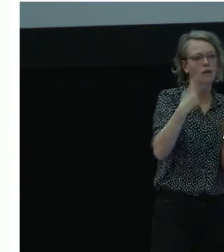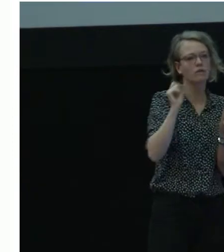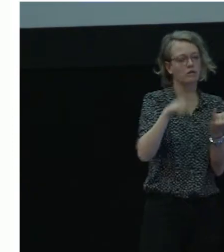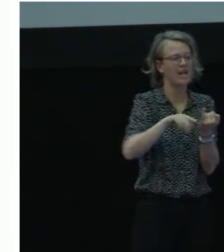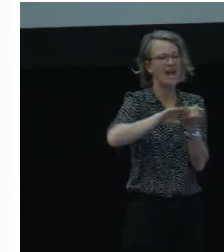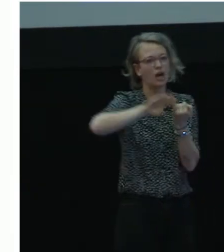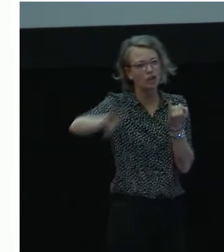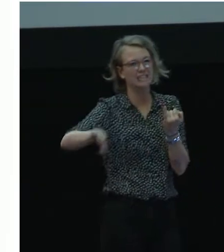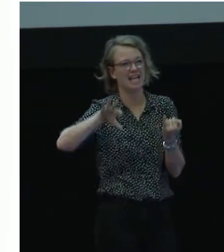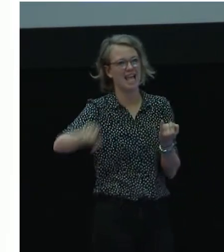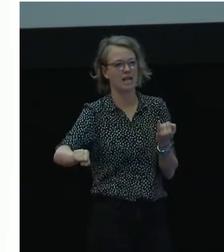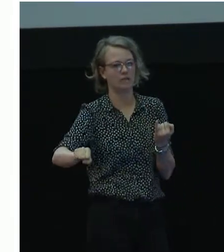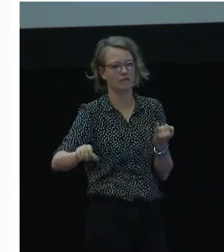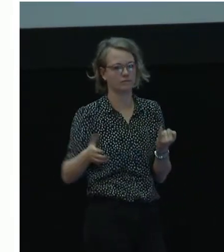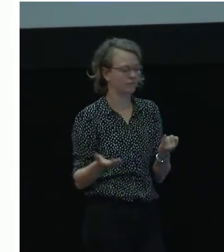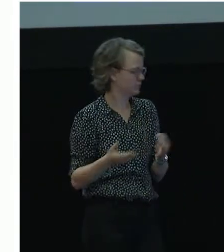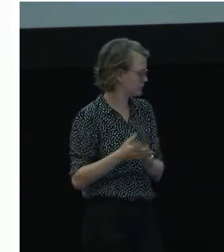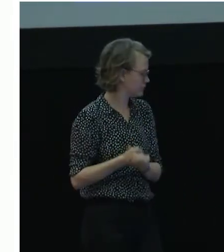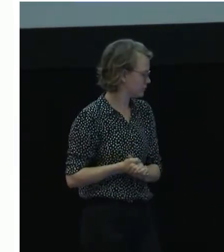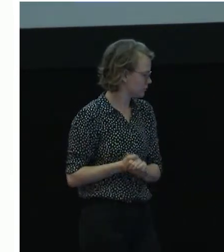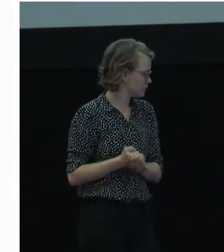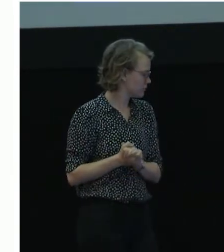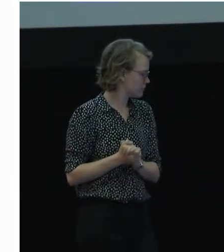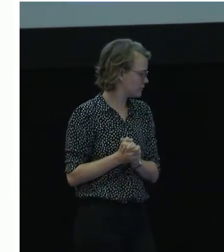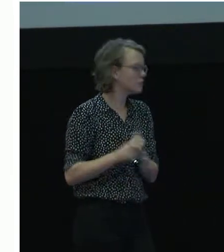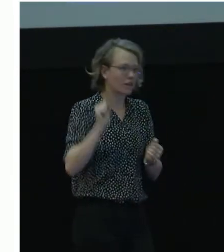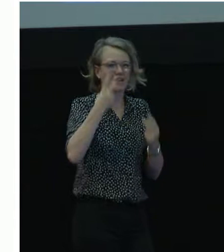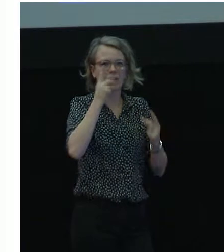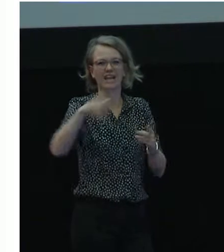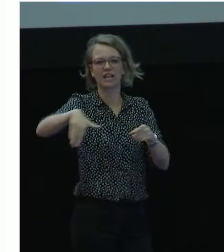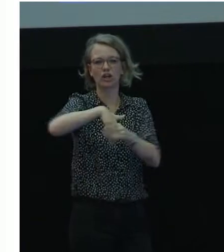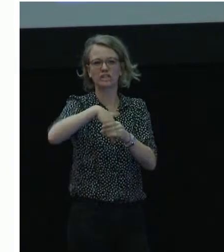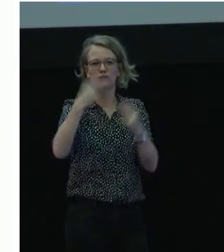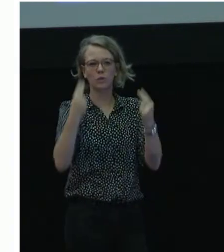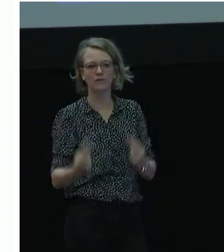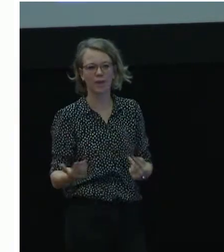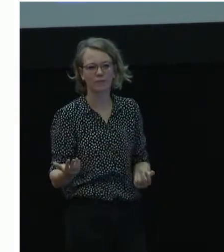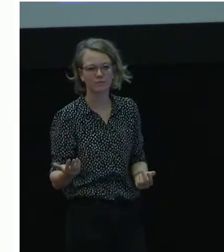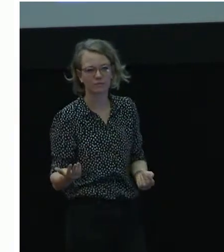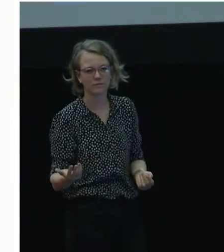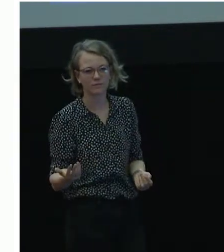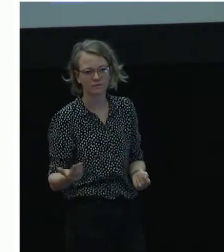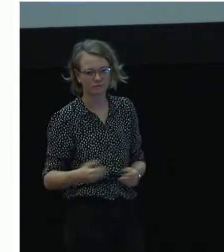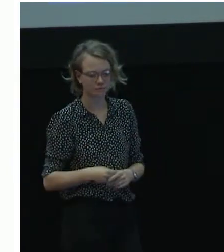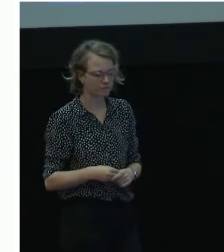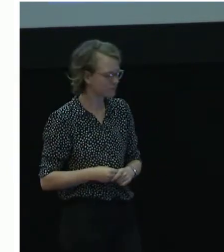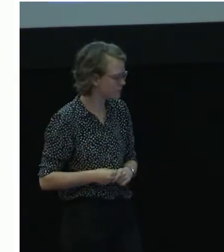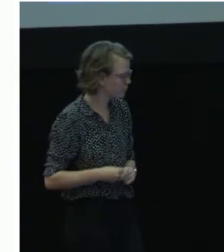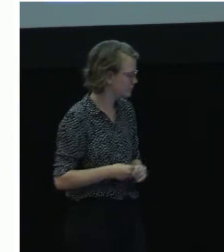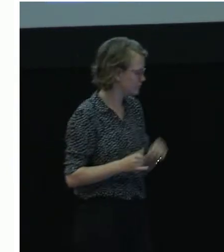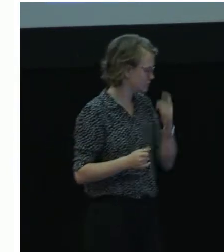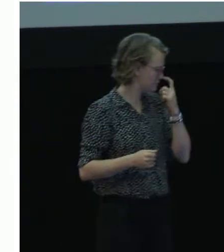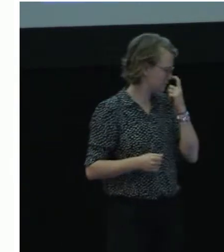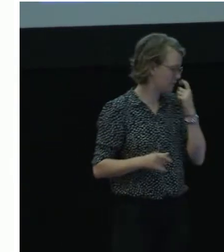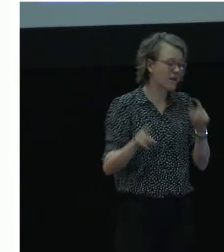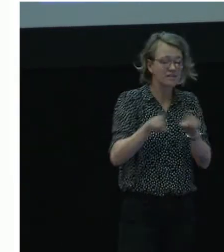So if you identify the problem, then you can recognize exclusion. And only then we can go